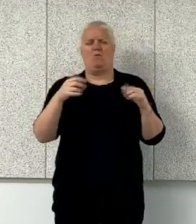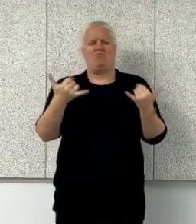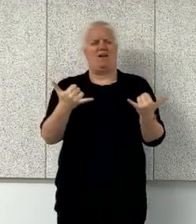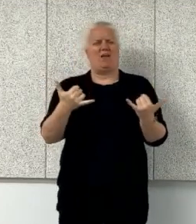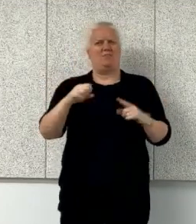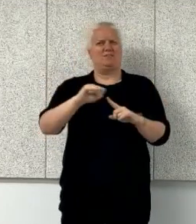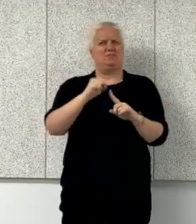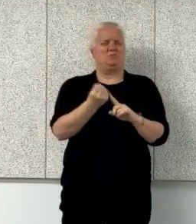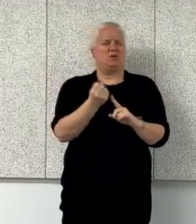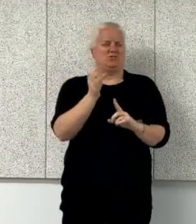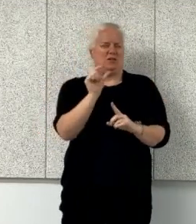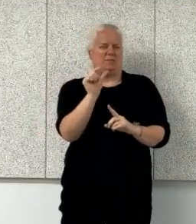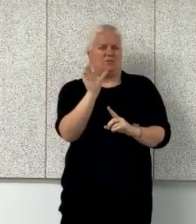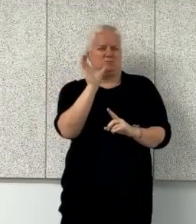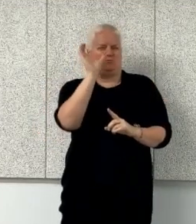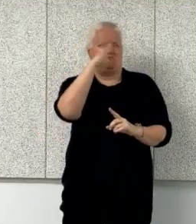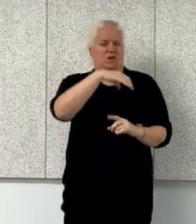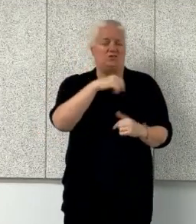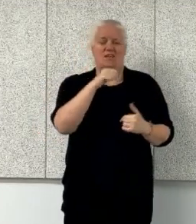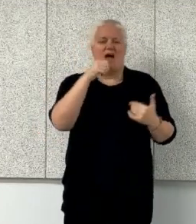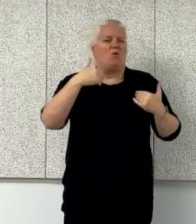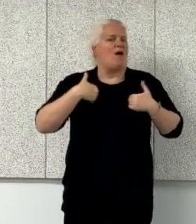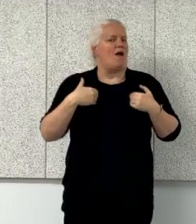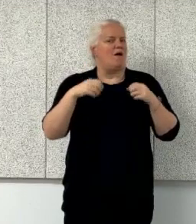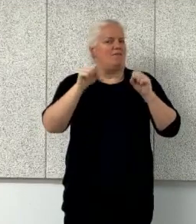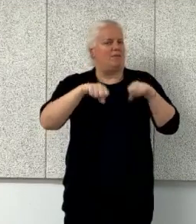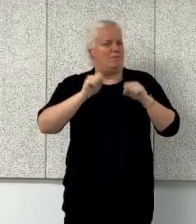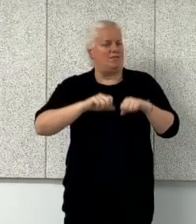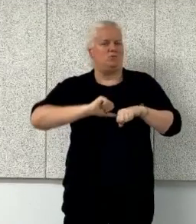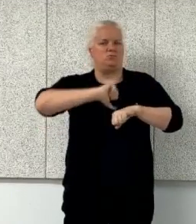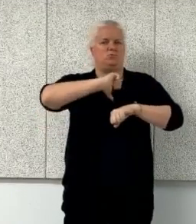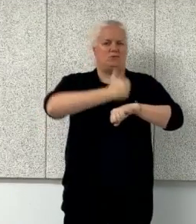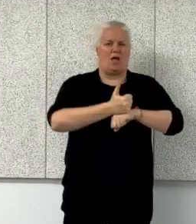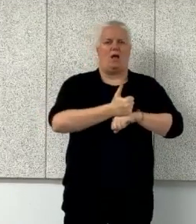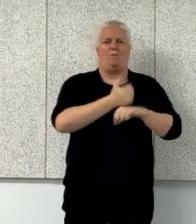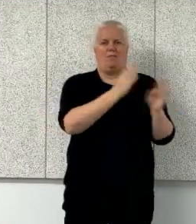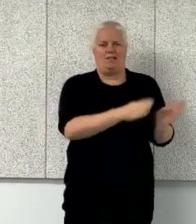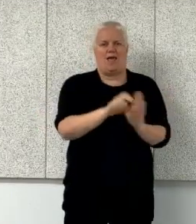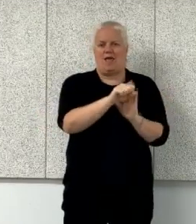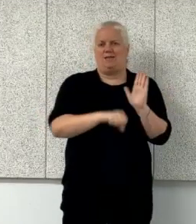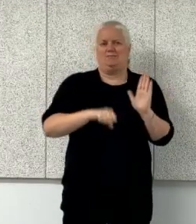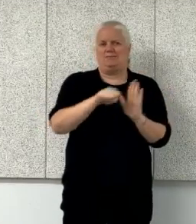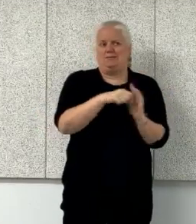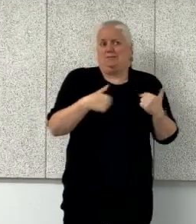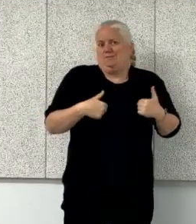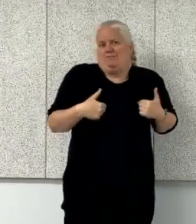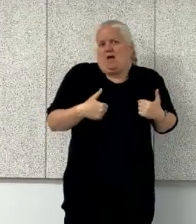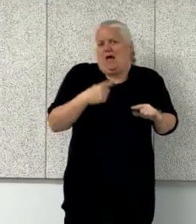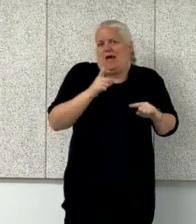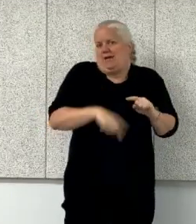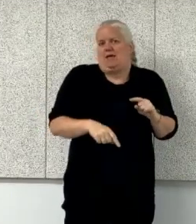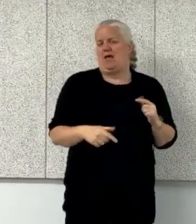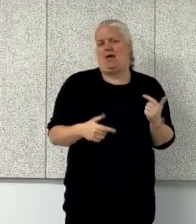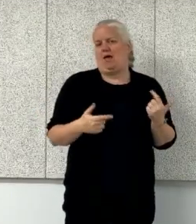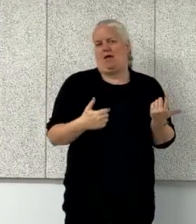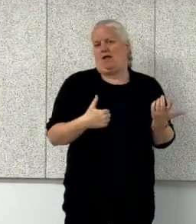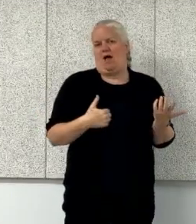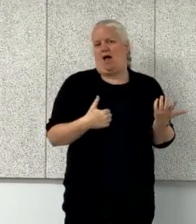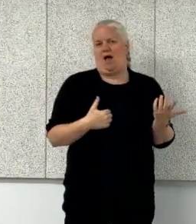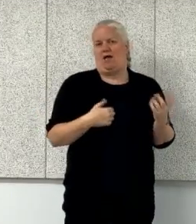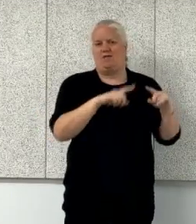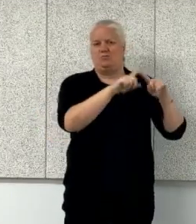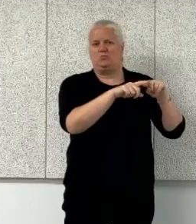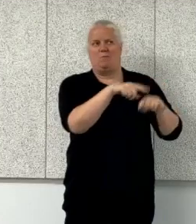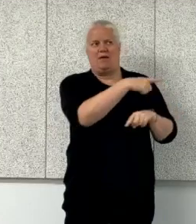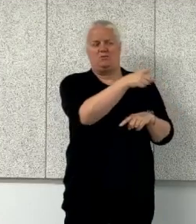have necessarily the ability to program. You know, I'm kind of at the will of the